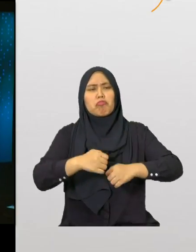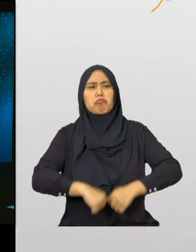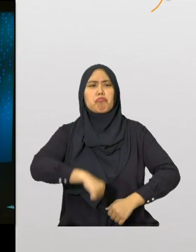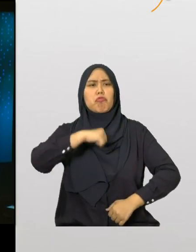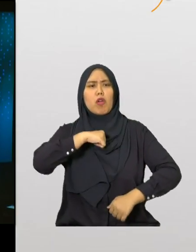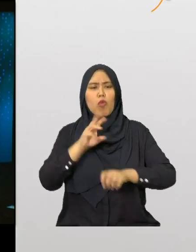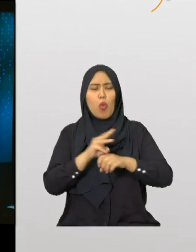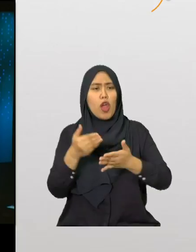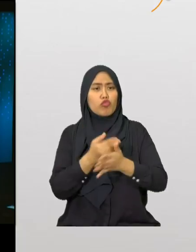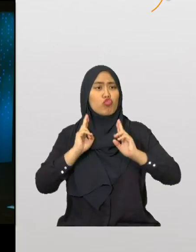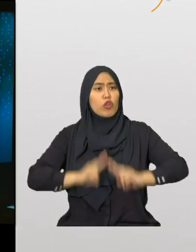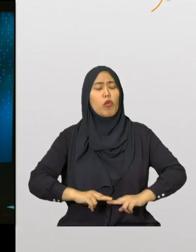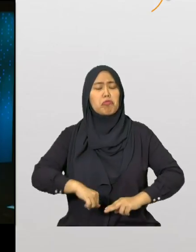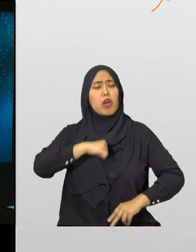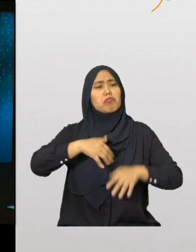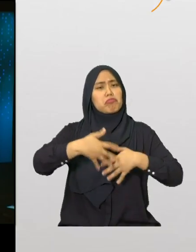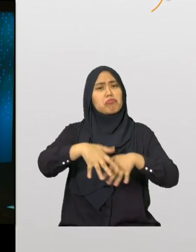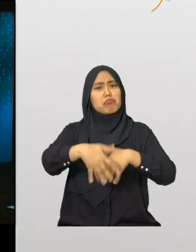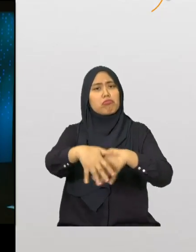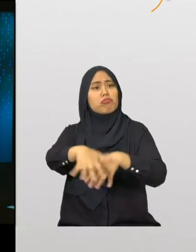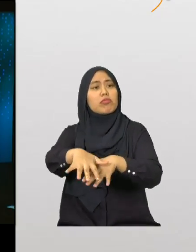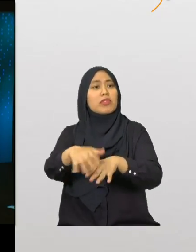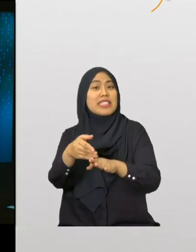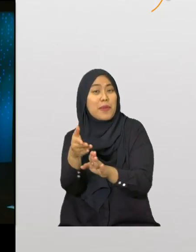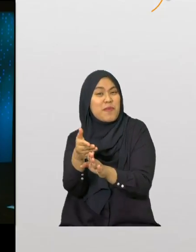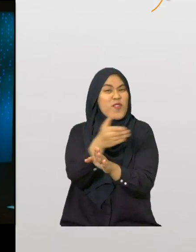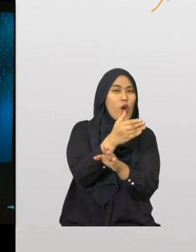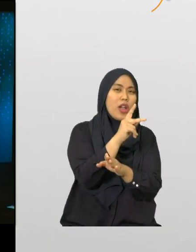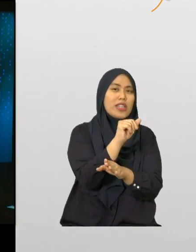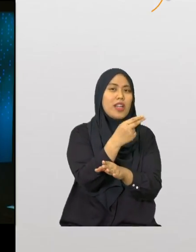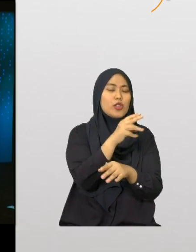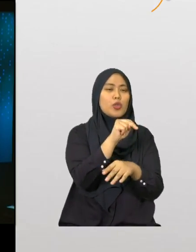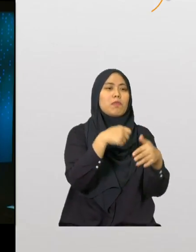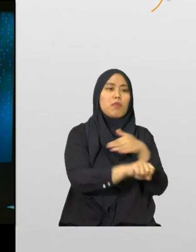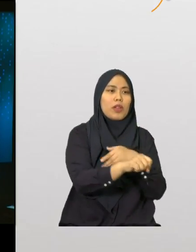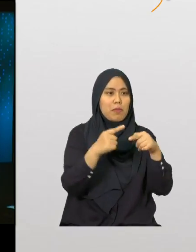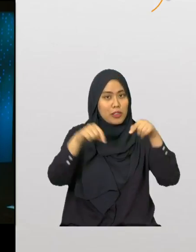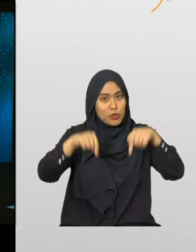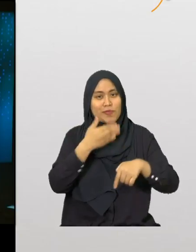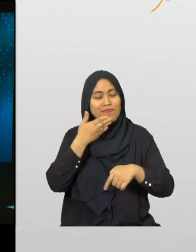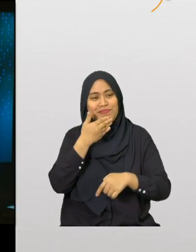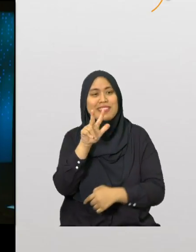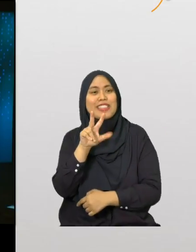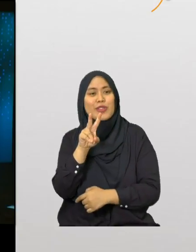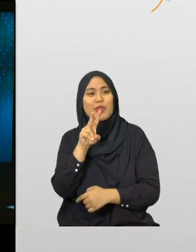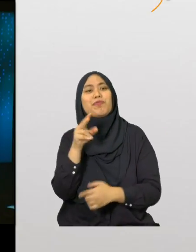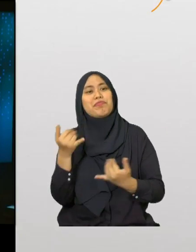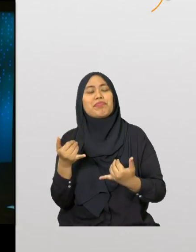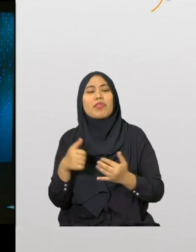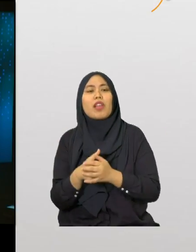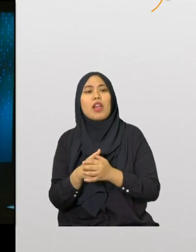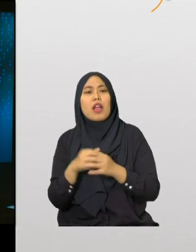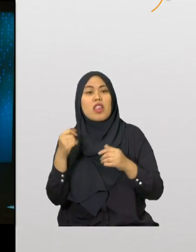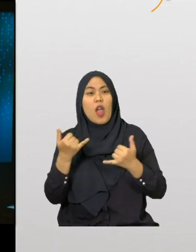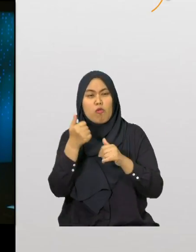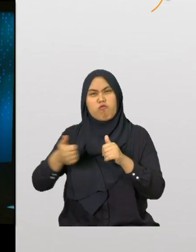uniforms. This was before Kah-chun was born. Today, aged 32, Kah-chun is the chief